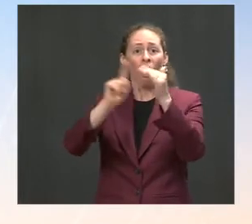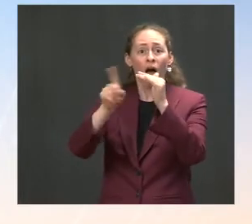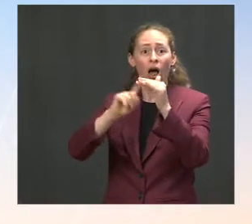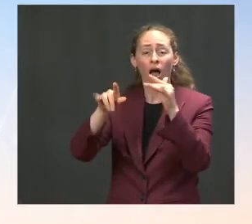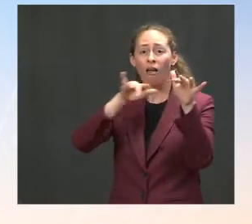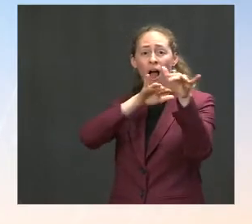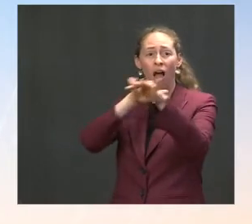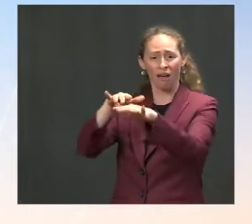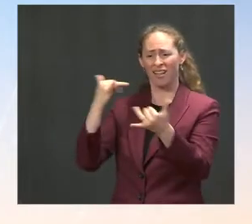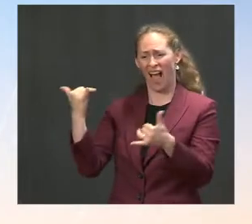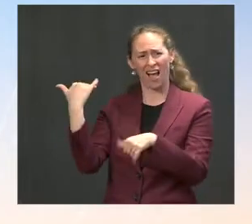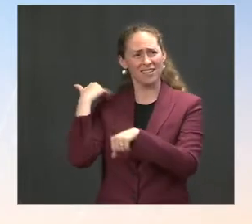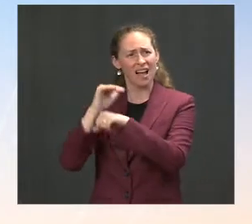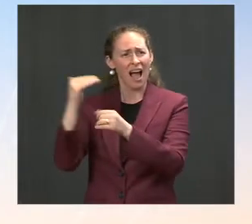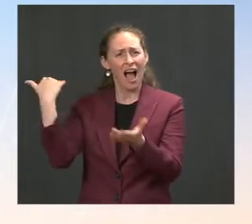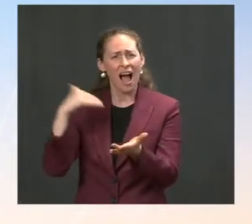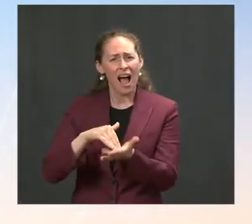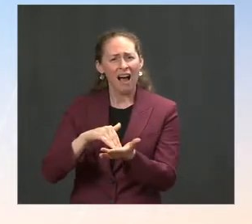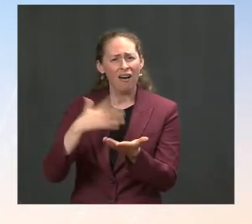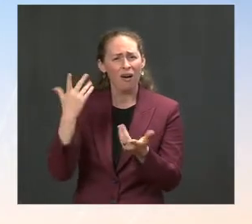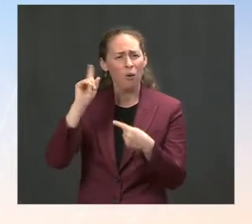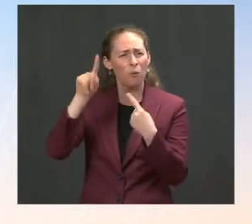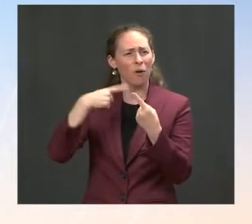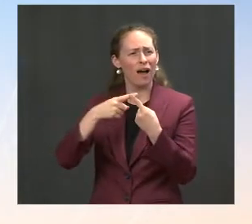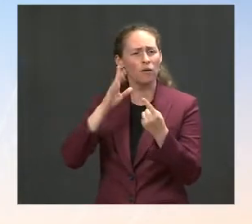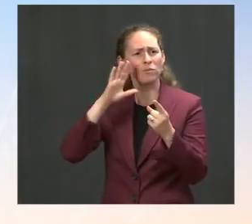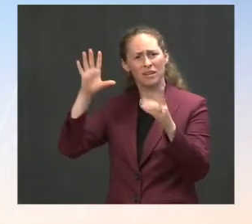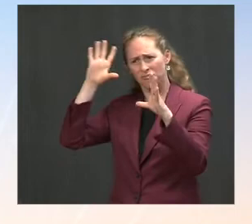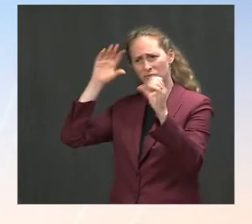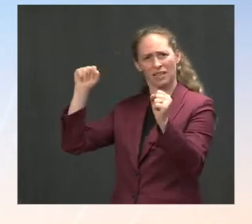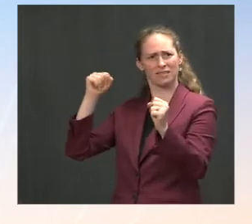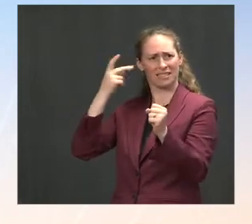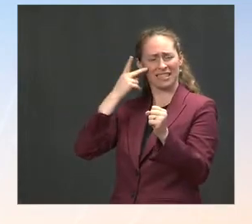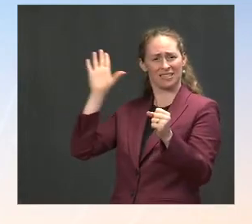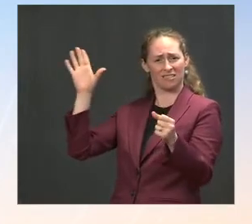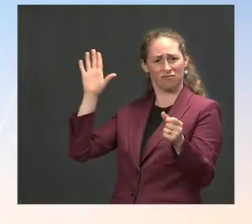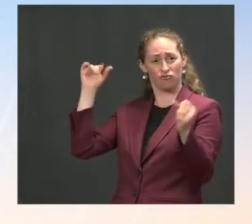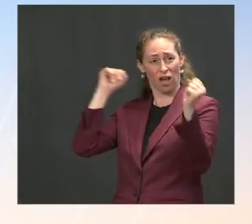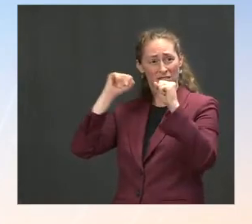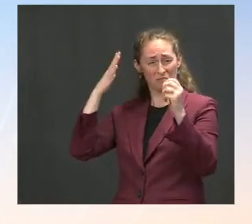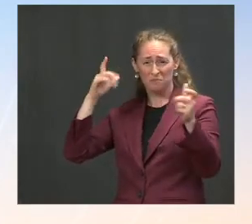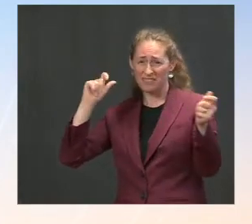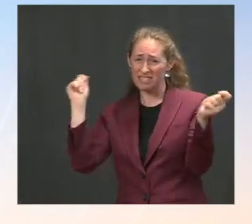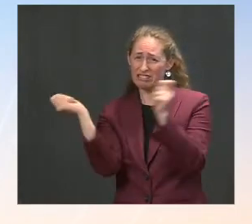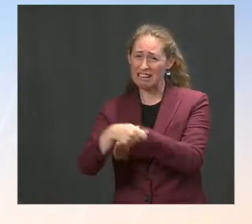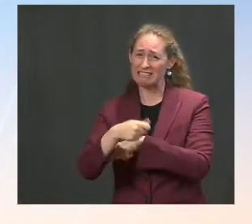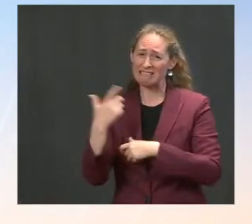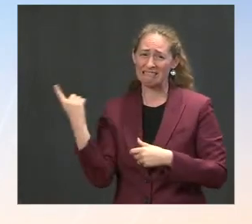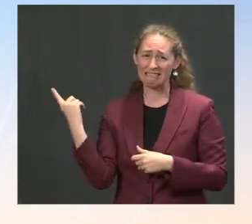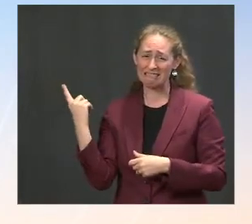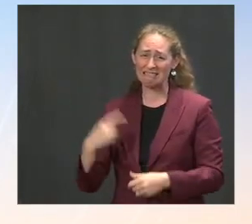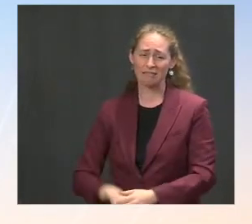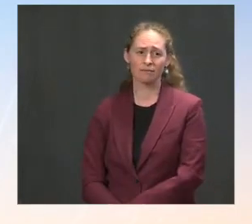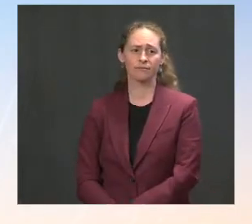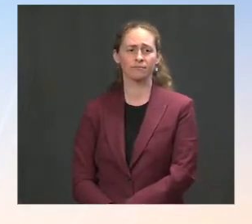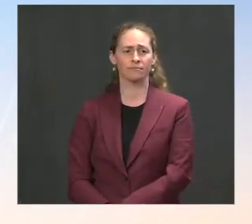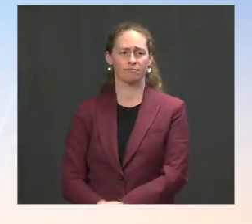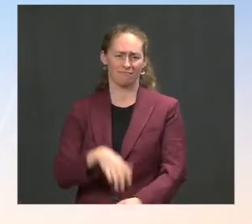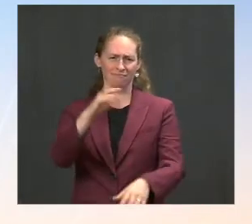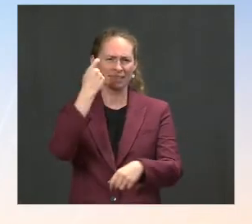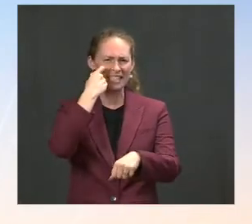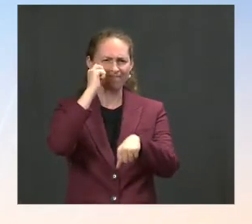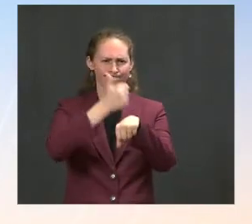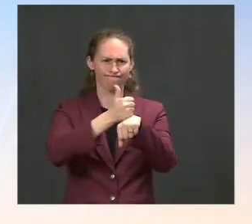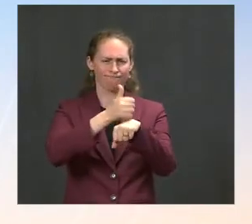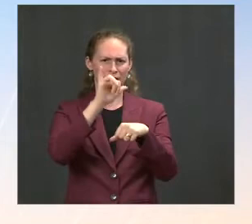president maybe reconsider his strategy? Well, I would say we're just implementing our strategy, which is a